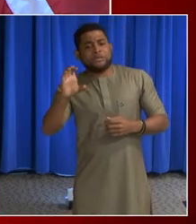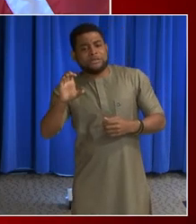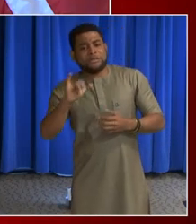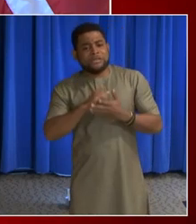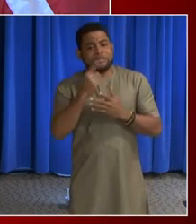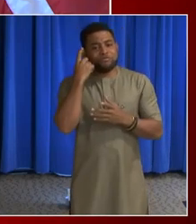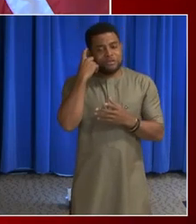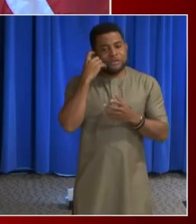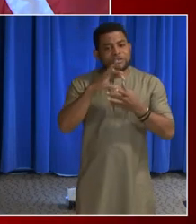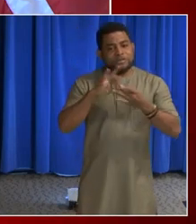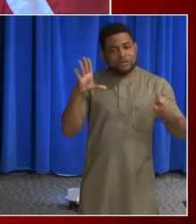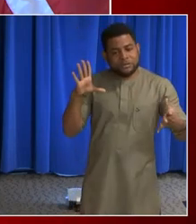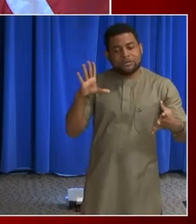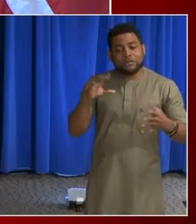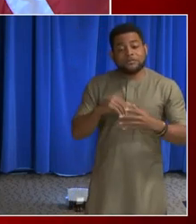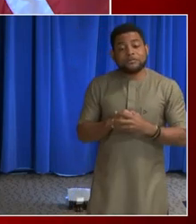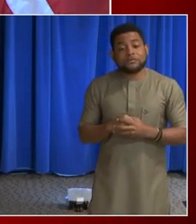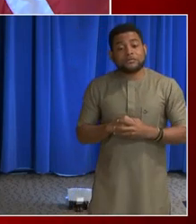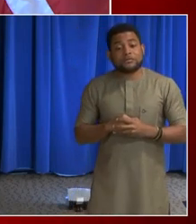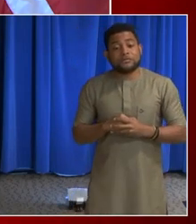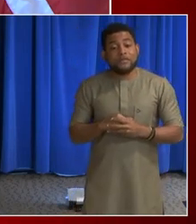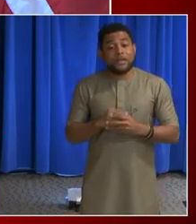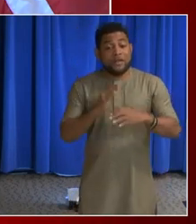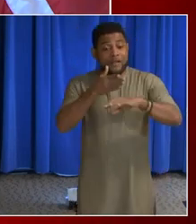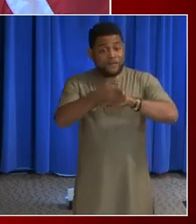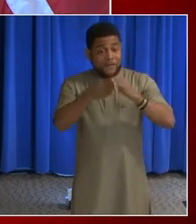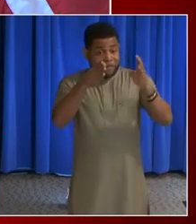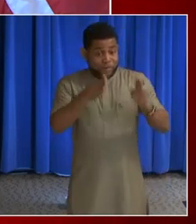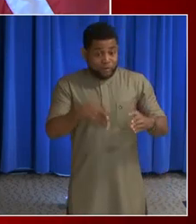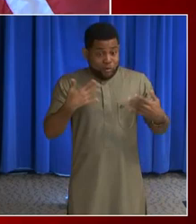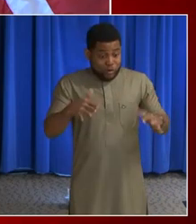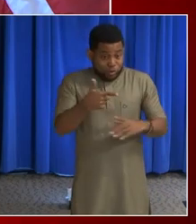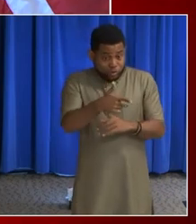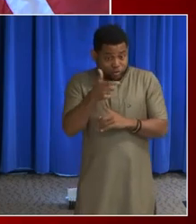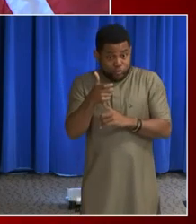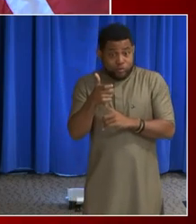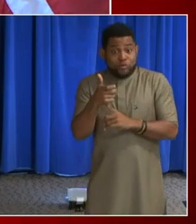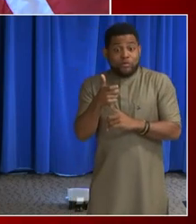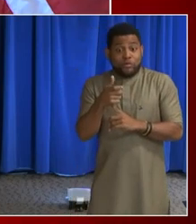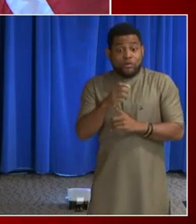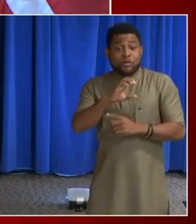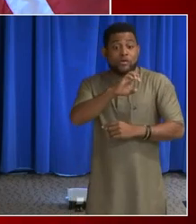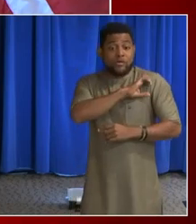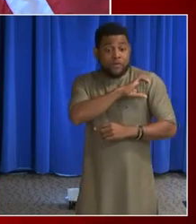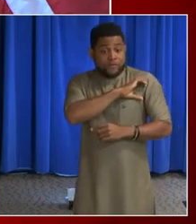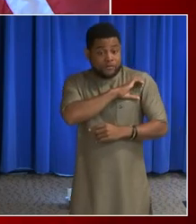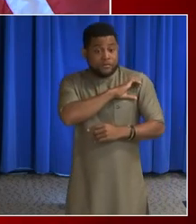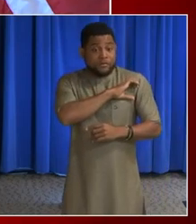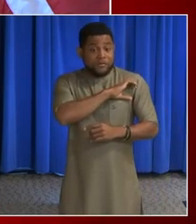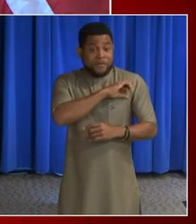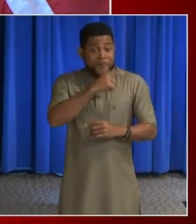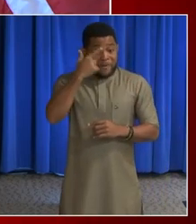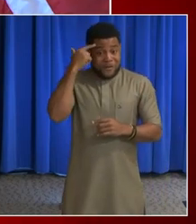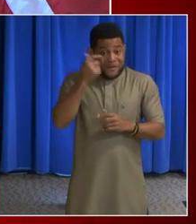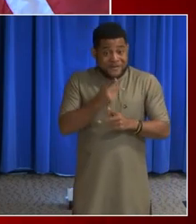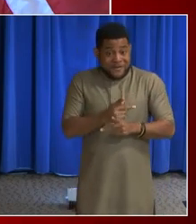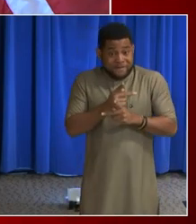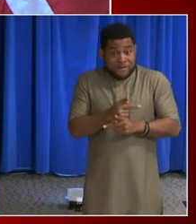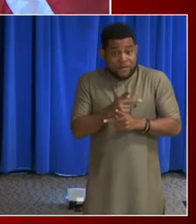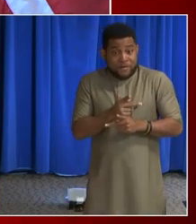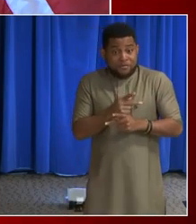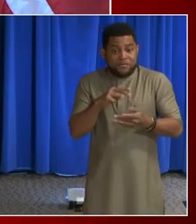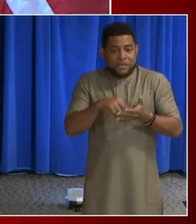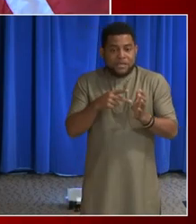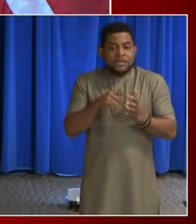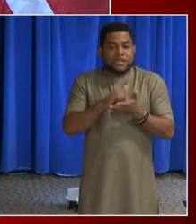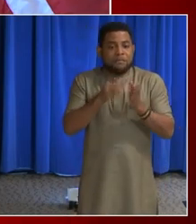viewed, after a person has been shot, officers, sometimes out of an abundance of caution, they'll place the person in